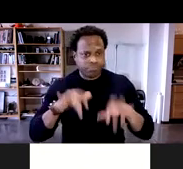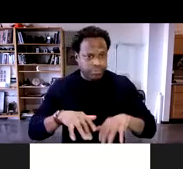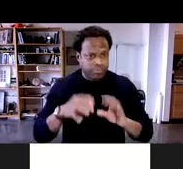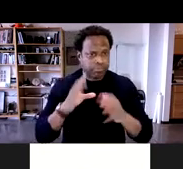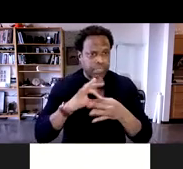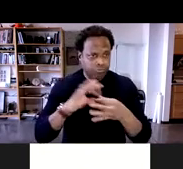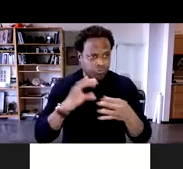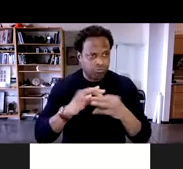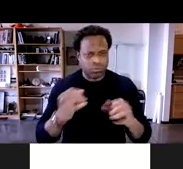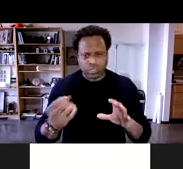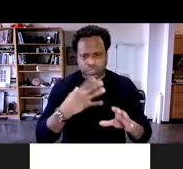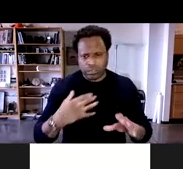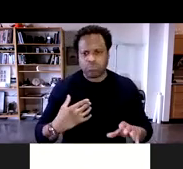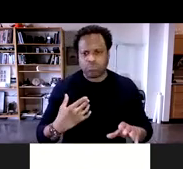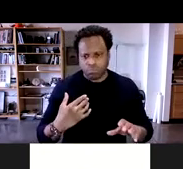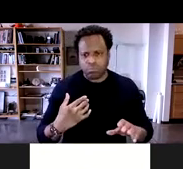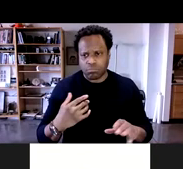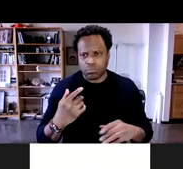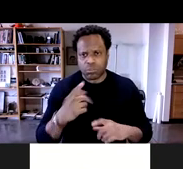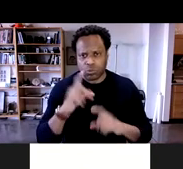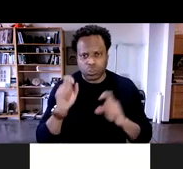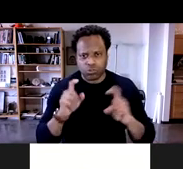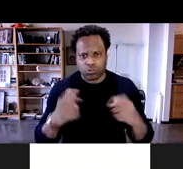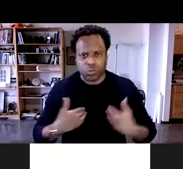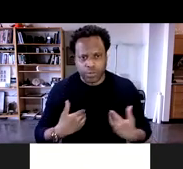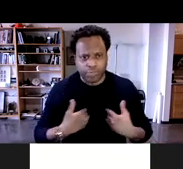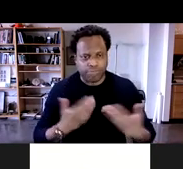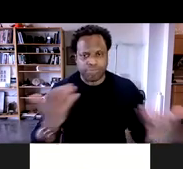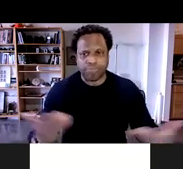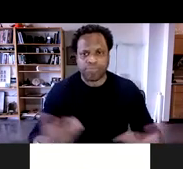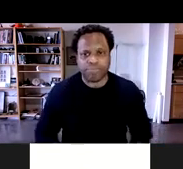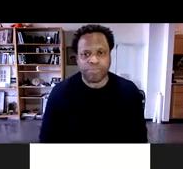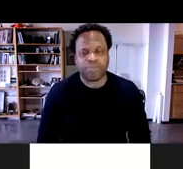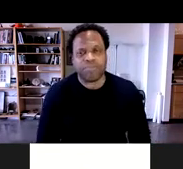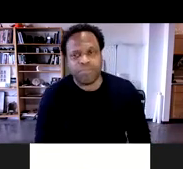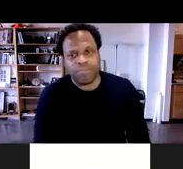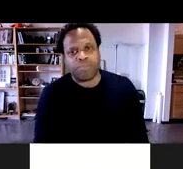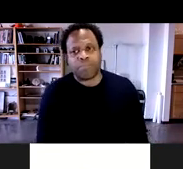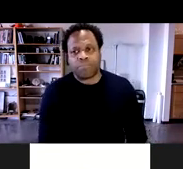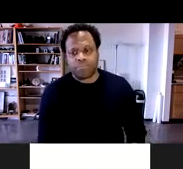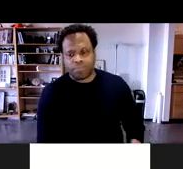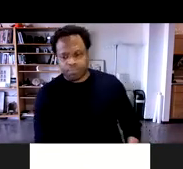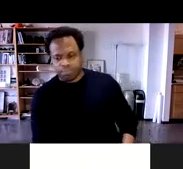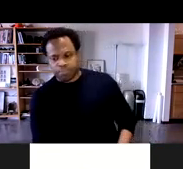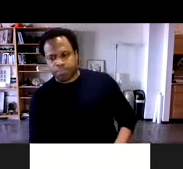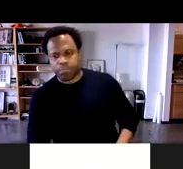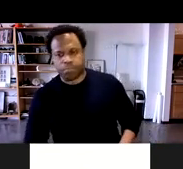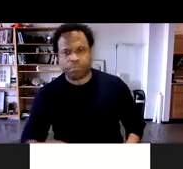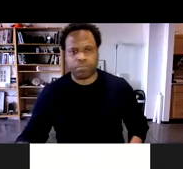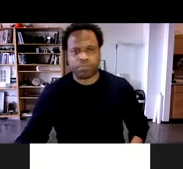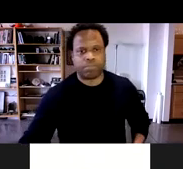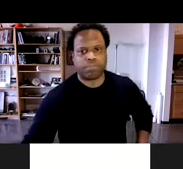So I think if anybody had typed up a question, you all may go ahead.